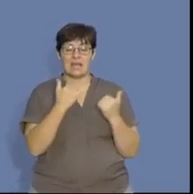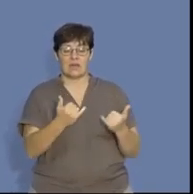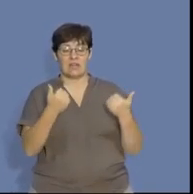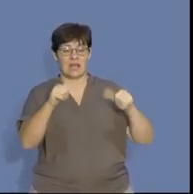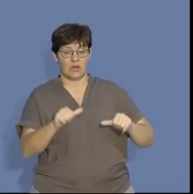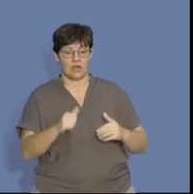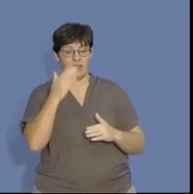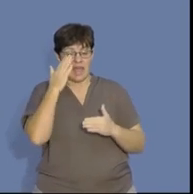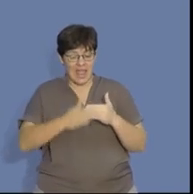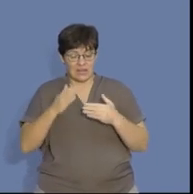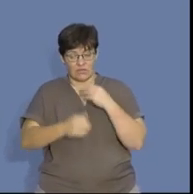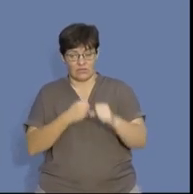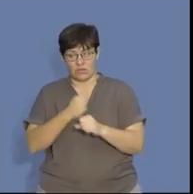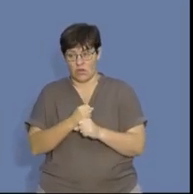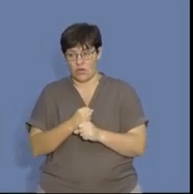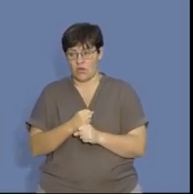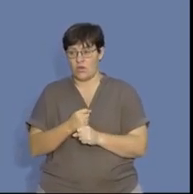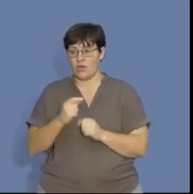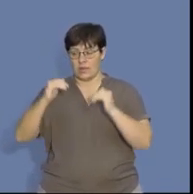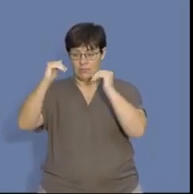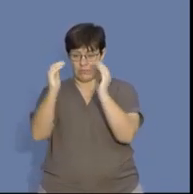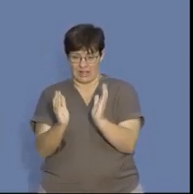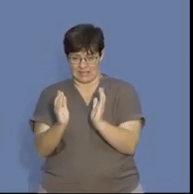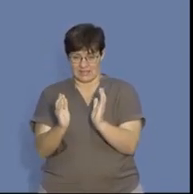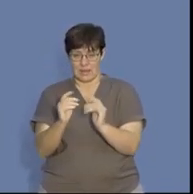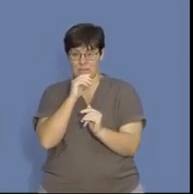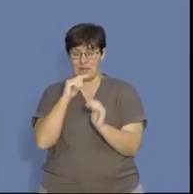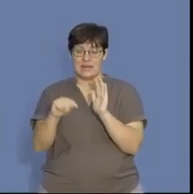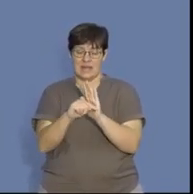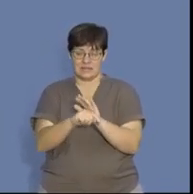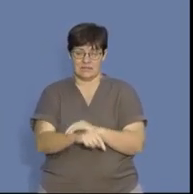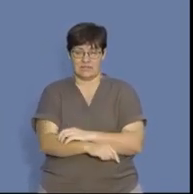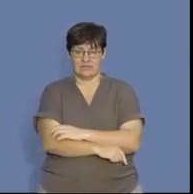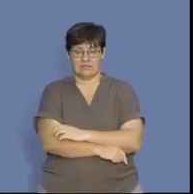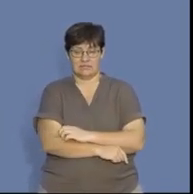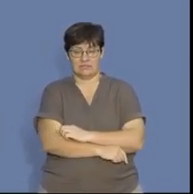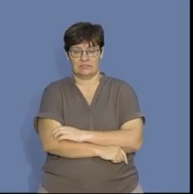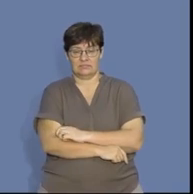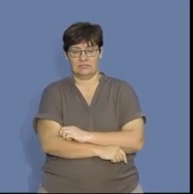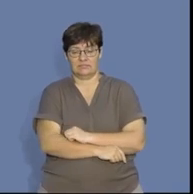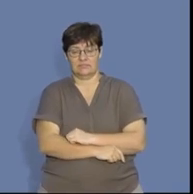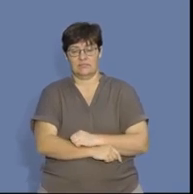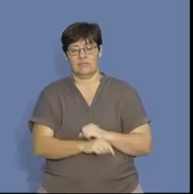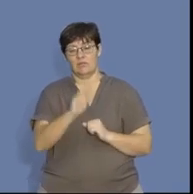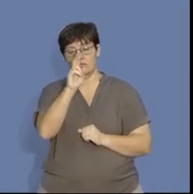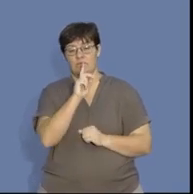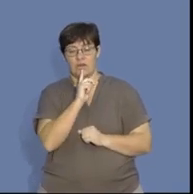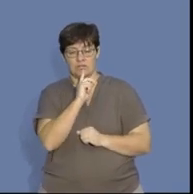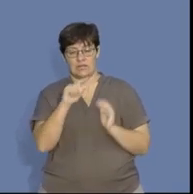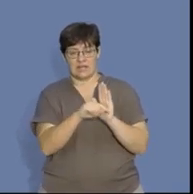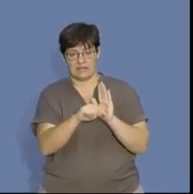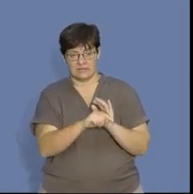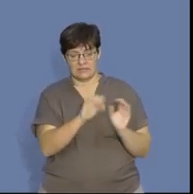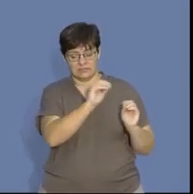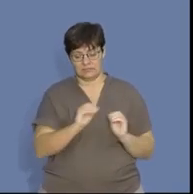his current account at the end of the year, can you see it's in brackets? So obviously, guys, it's a negative